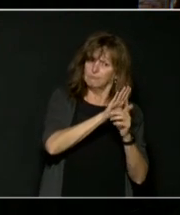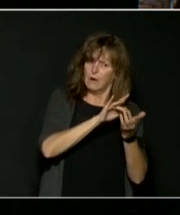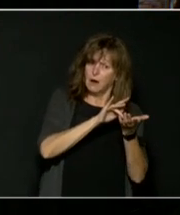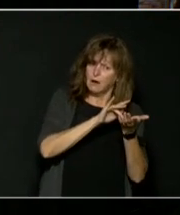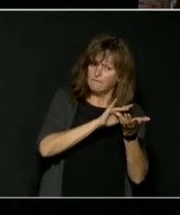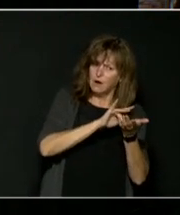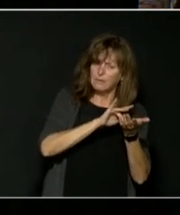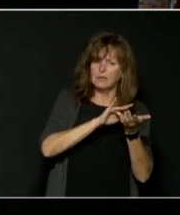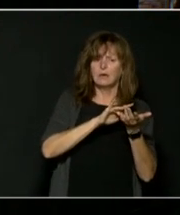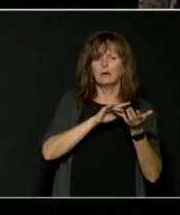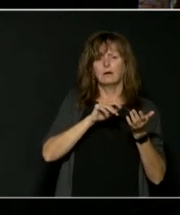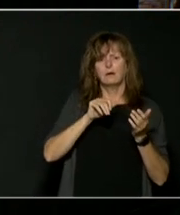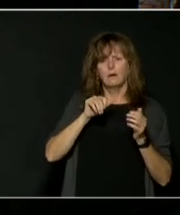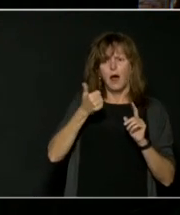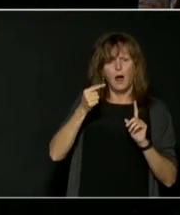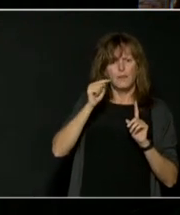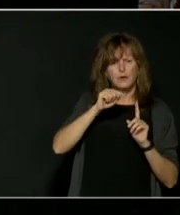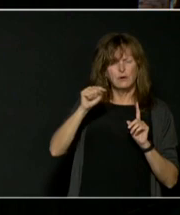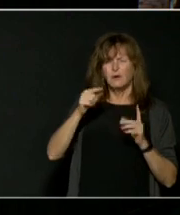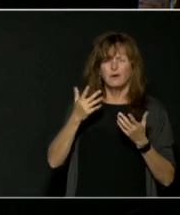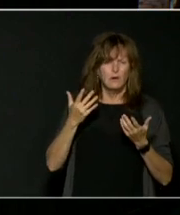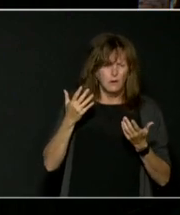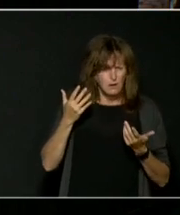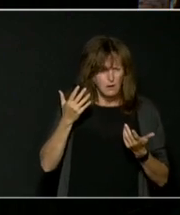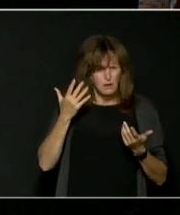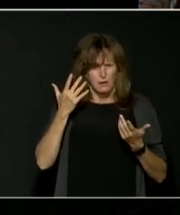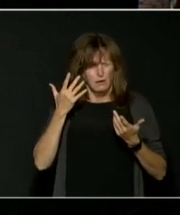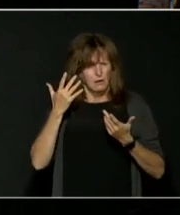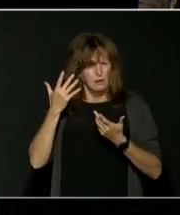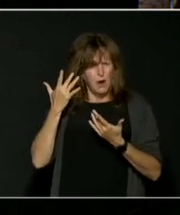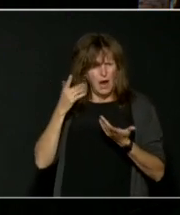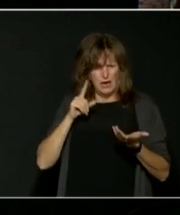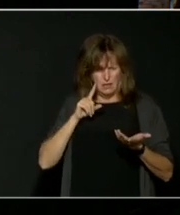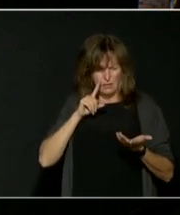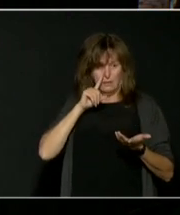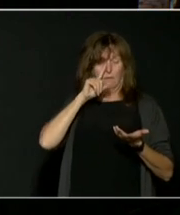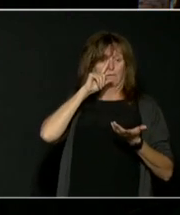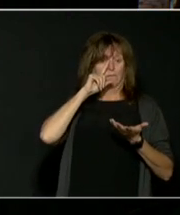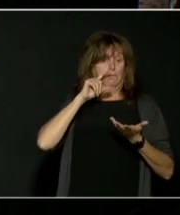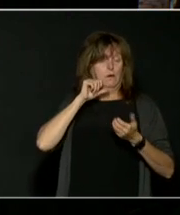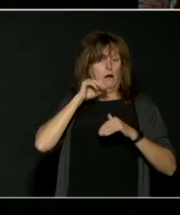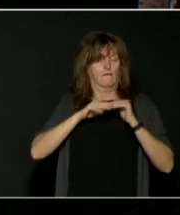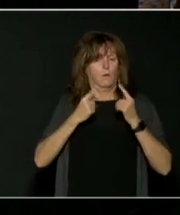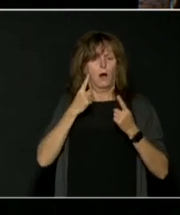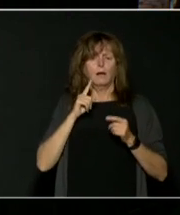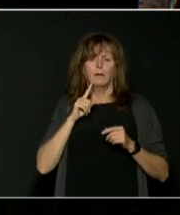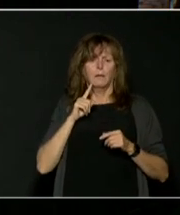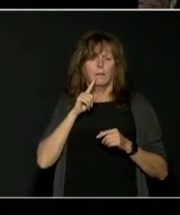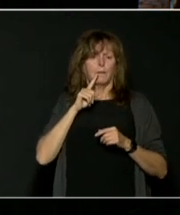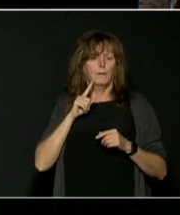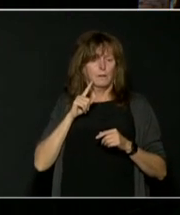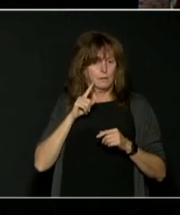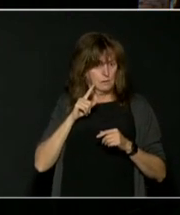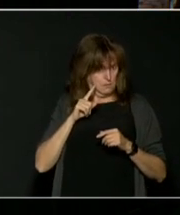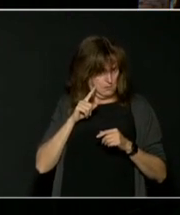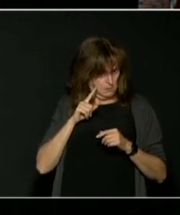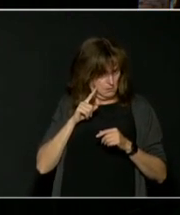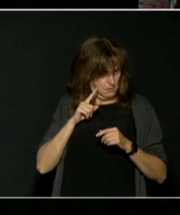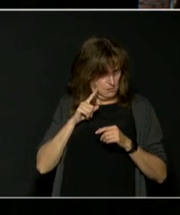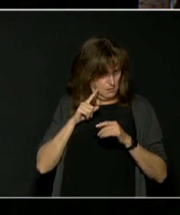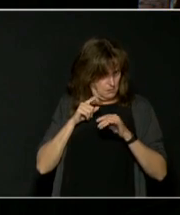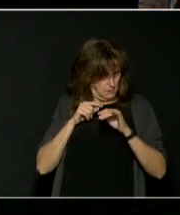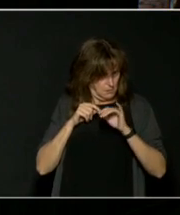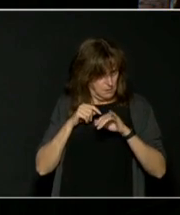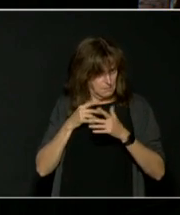And also, are you not worried that people are going to be reluctant to go to the testing facilities that are out there now and try to